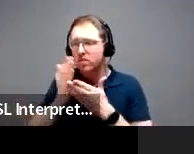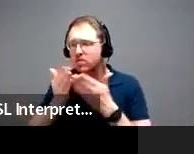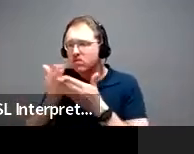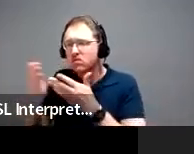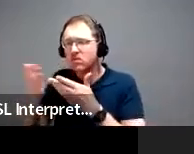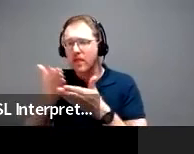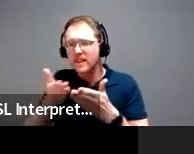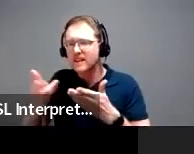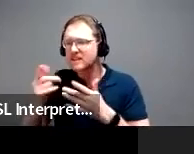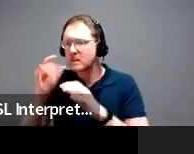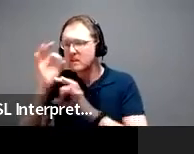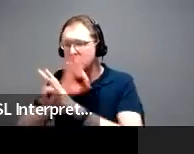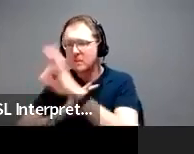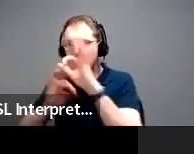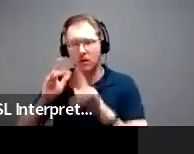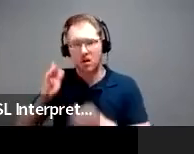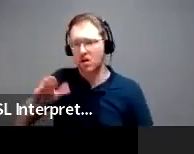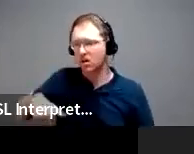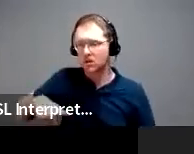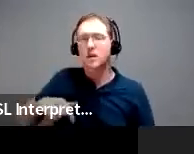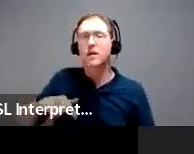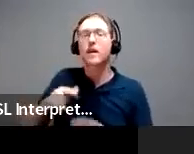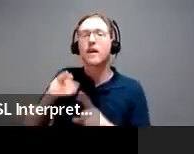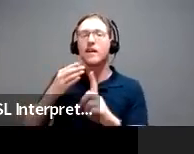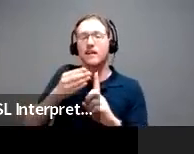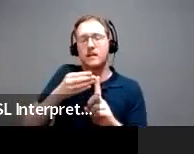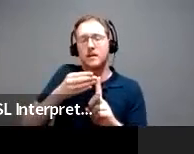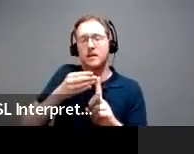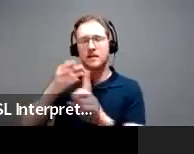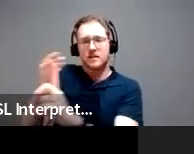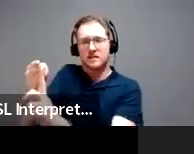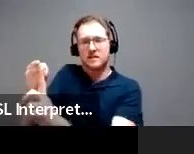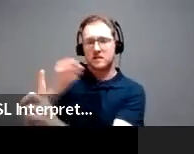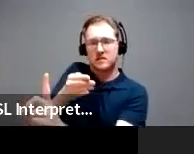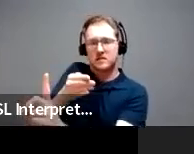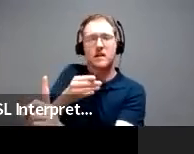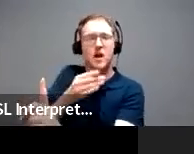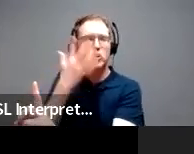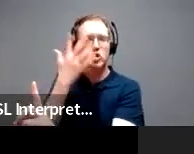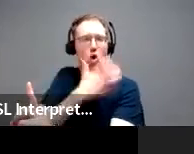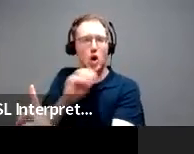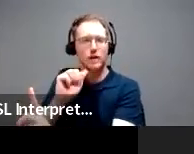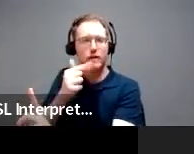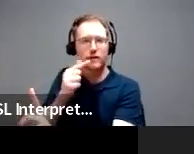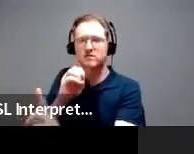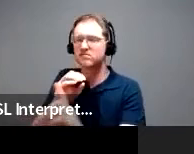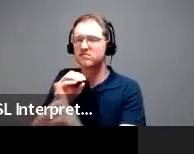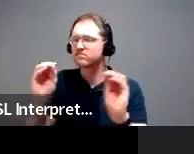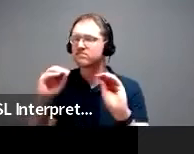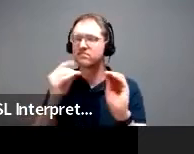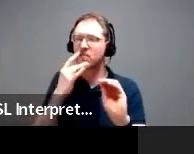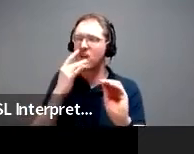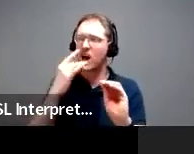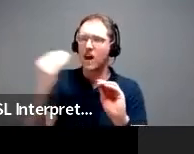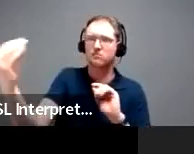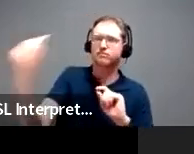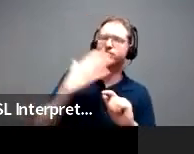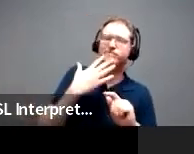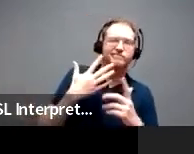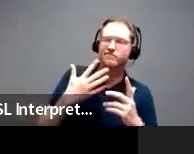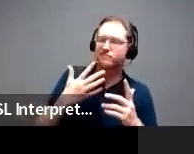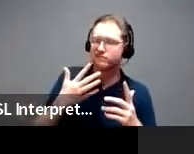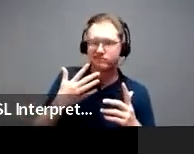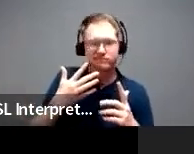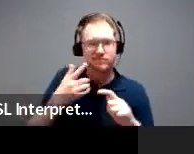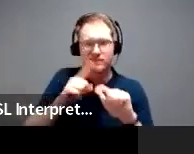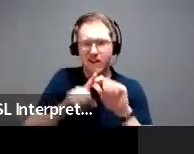then something we refer to as the Dark Ages, where no light from that epoch can really escape towards us. When those